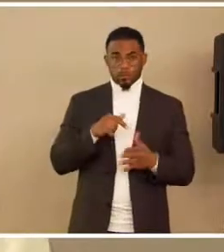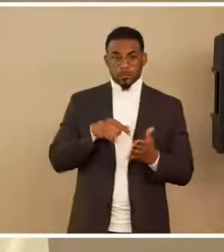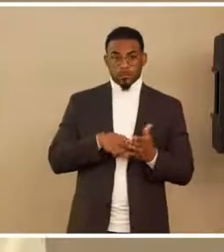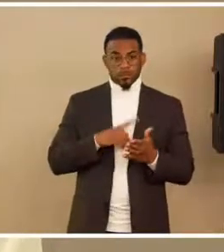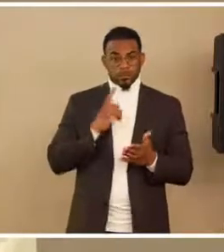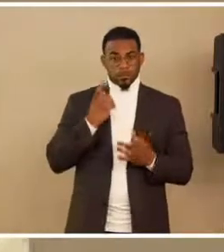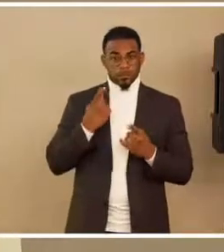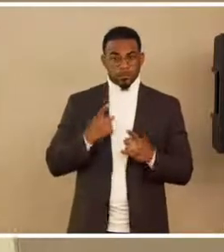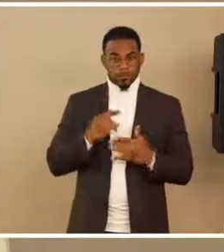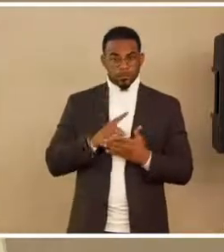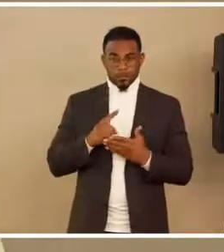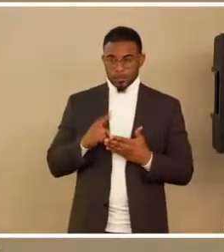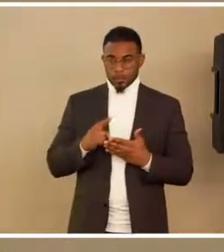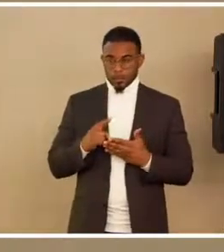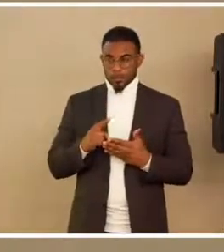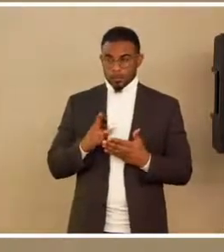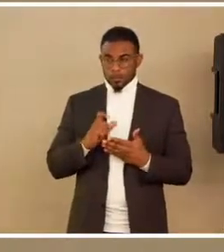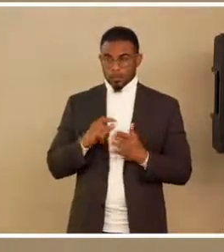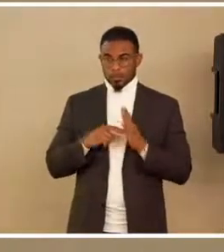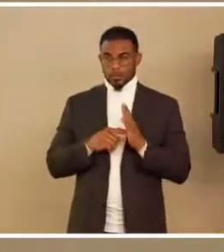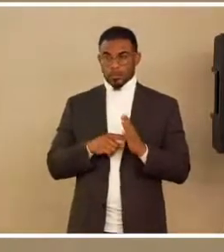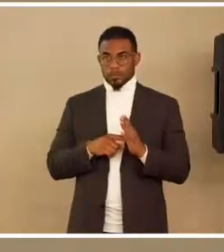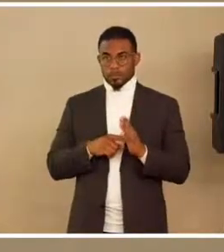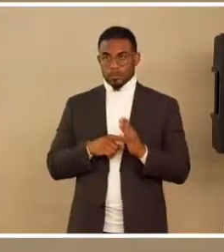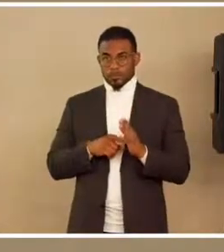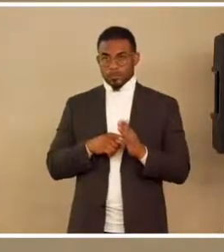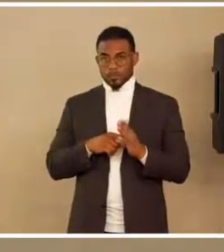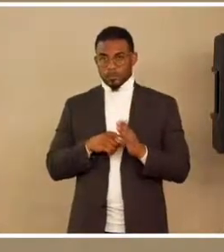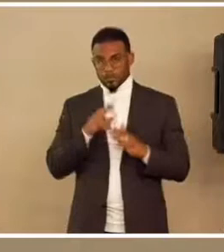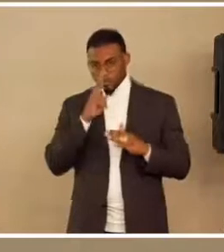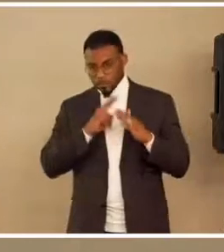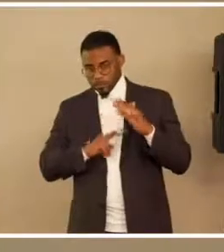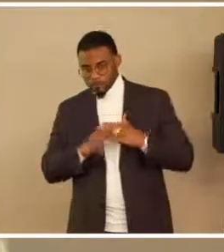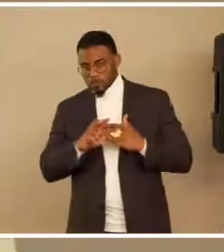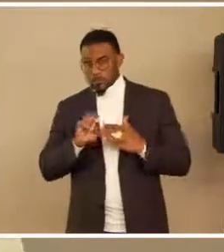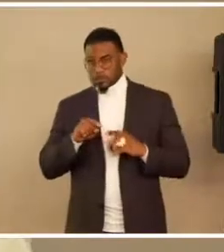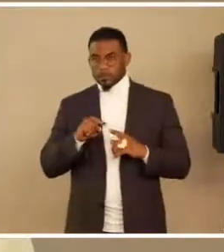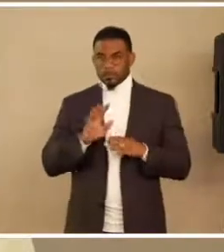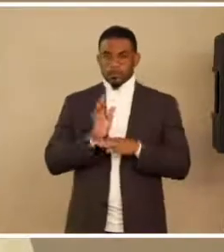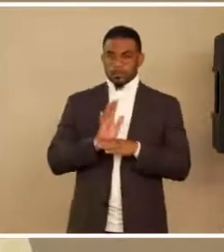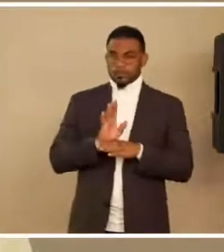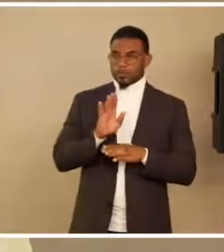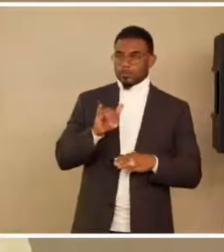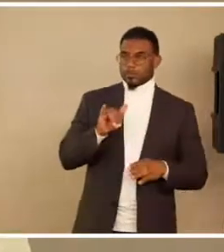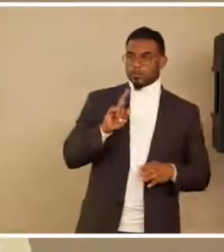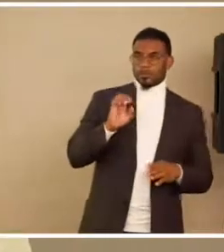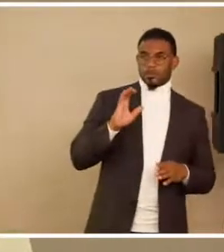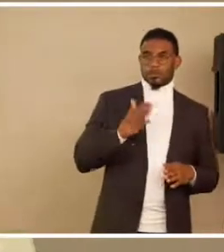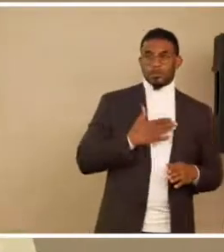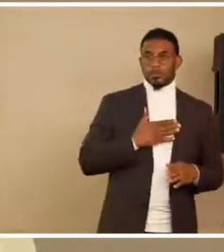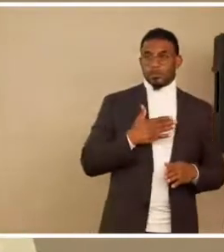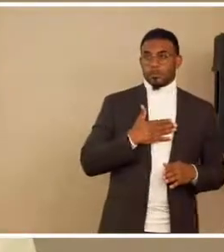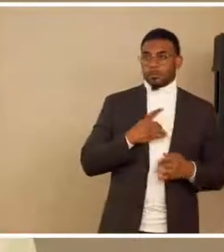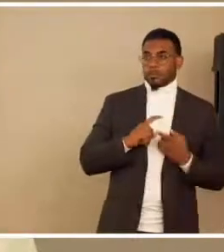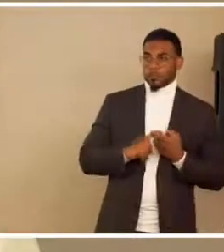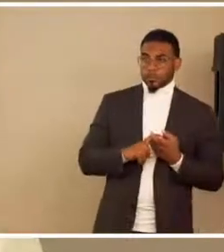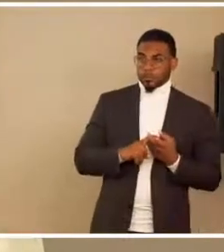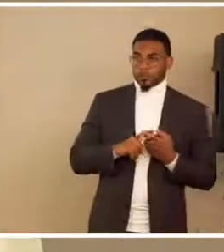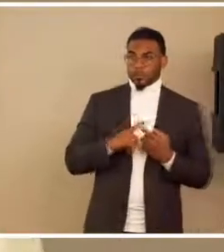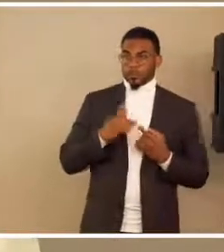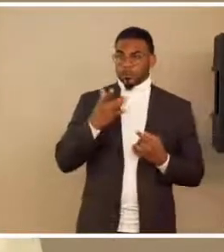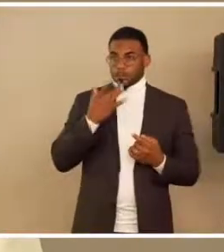this just happened this week. We'll be showing a sneak preview of a film by one of my friends